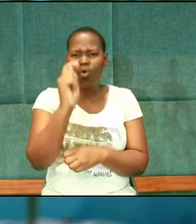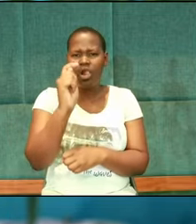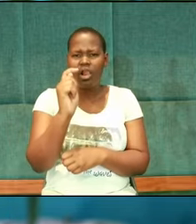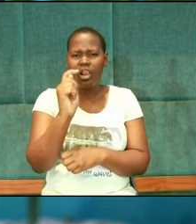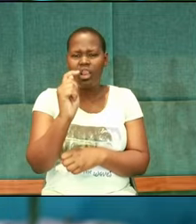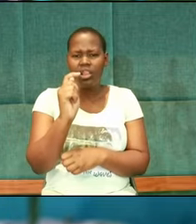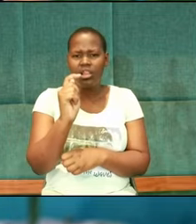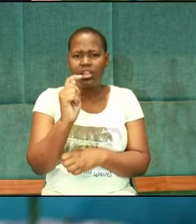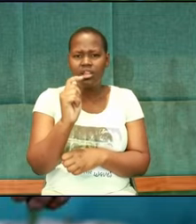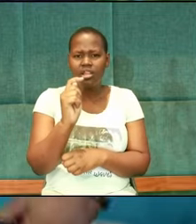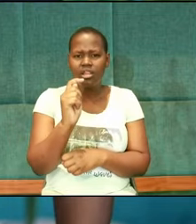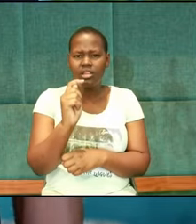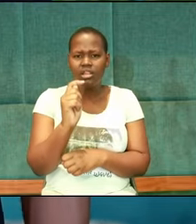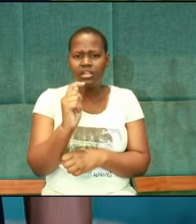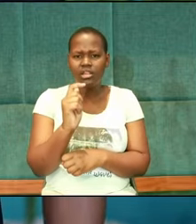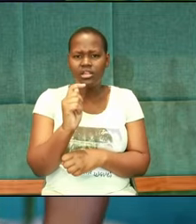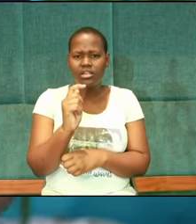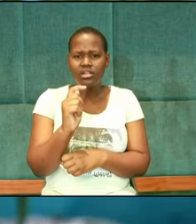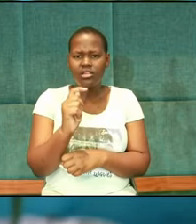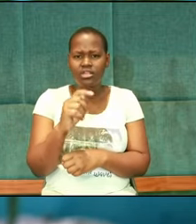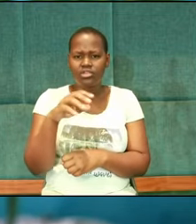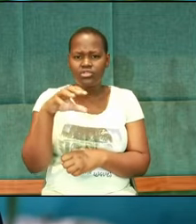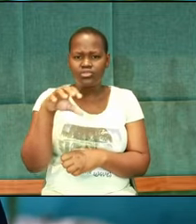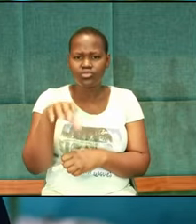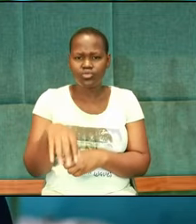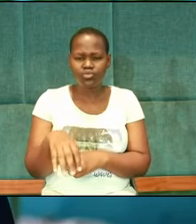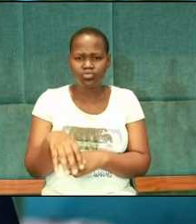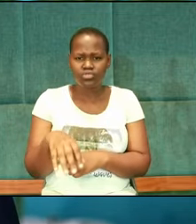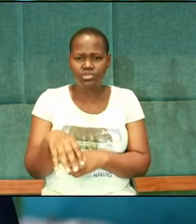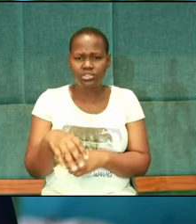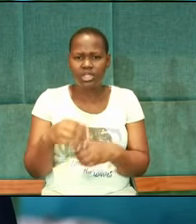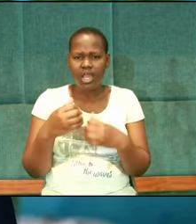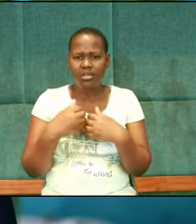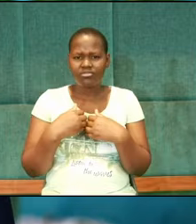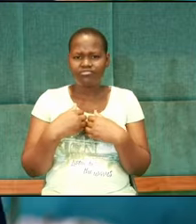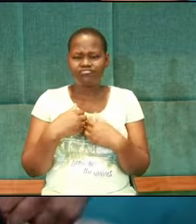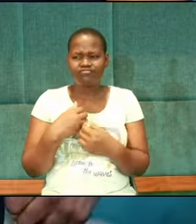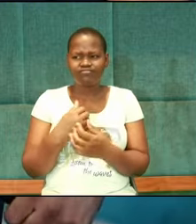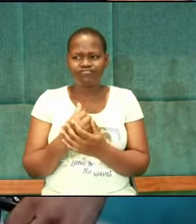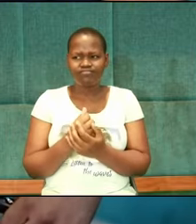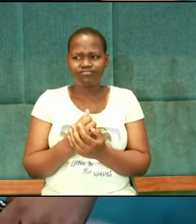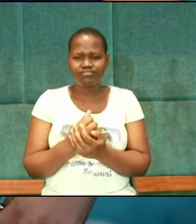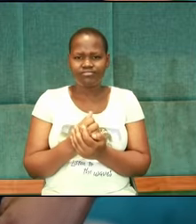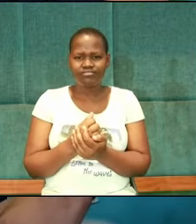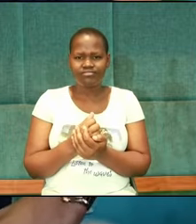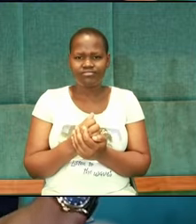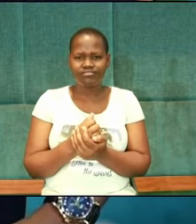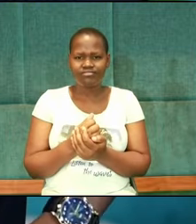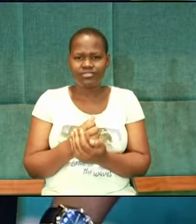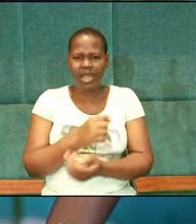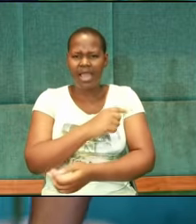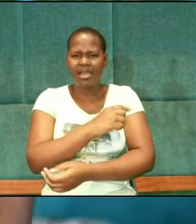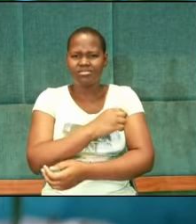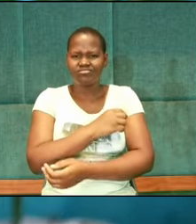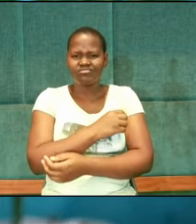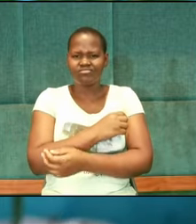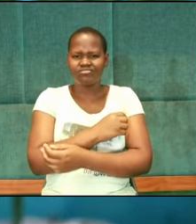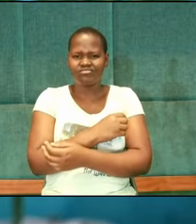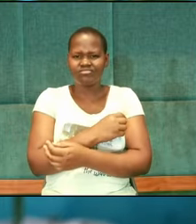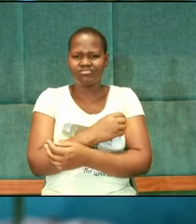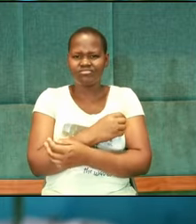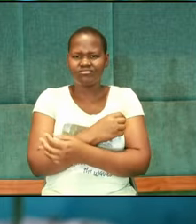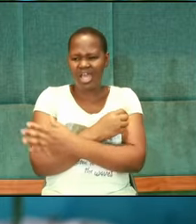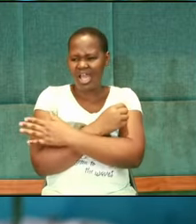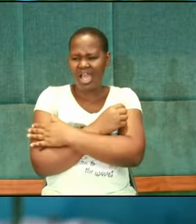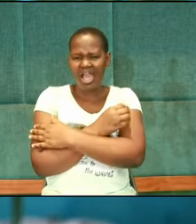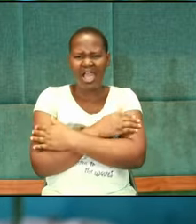When they saw this kaftan or kawunda is here, all the muscle are showing. They are like this. They go to